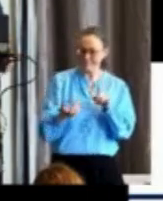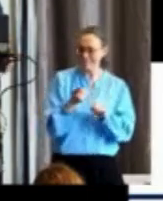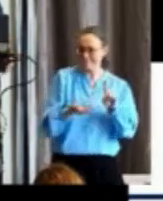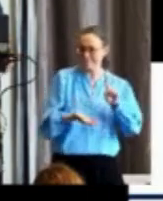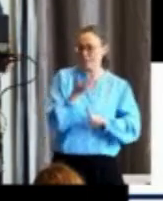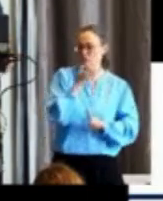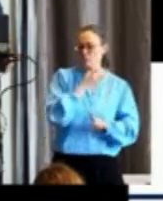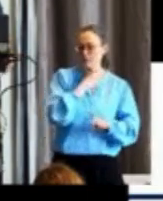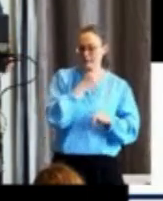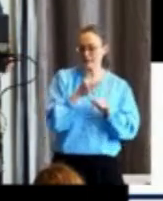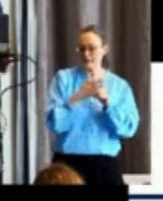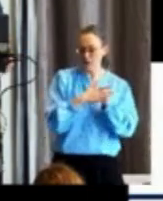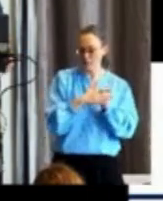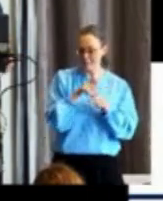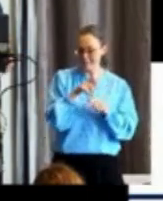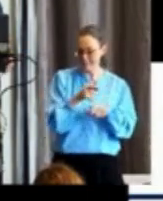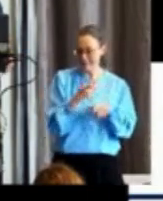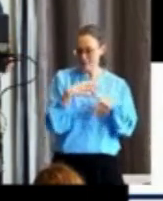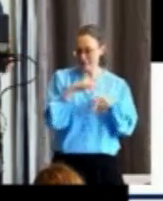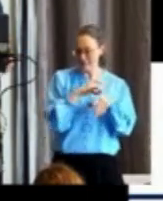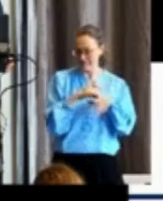this trait.